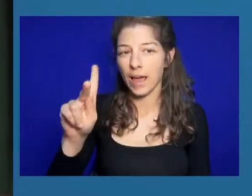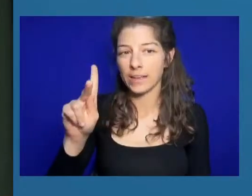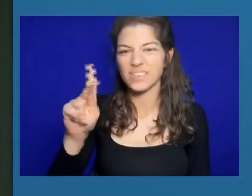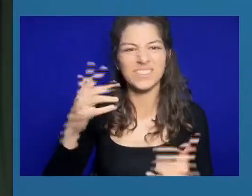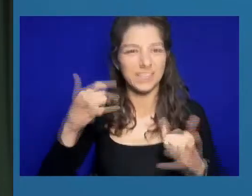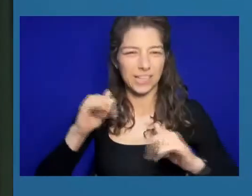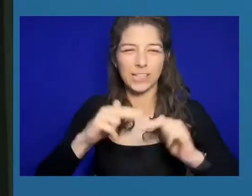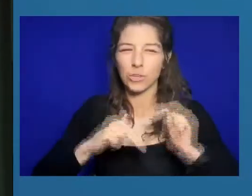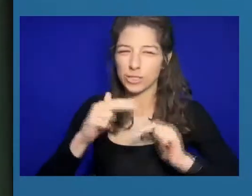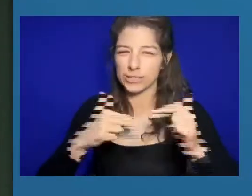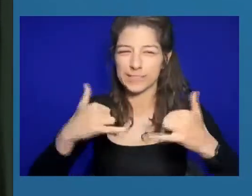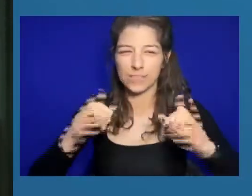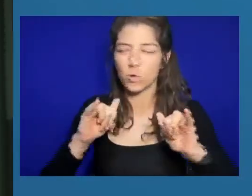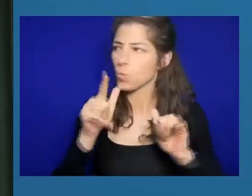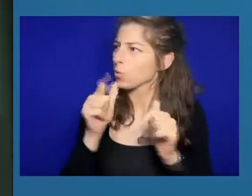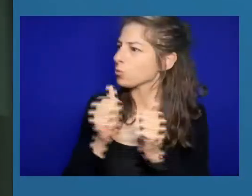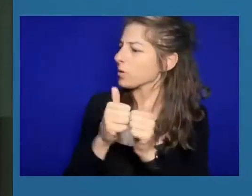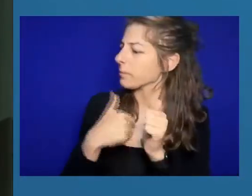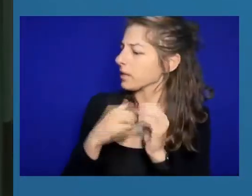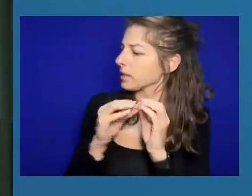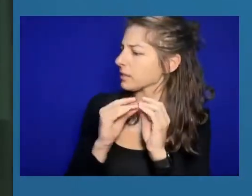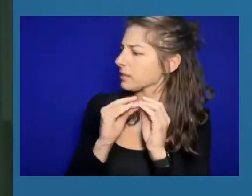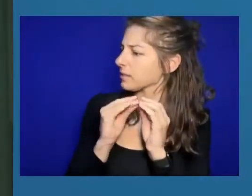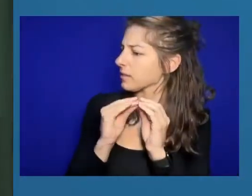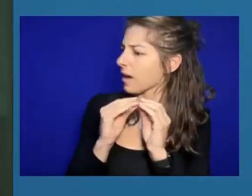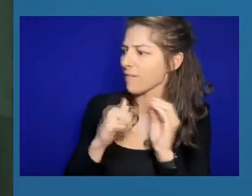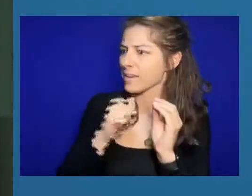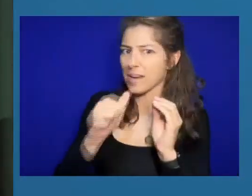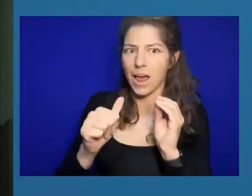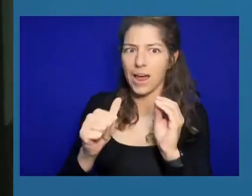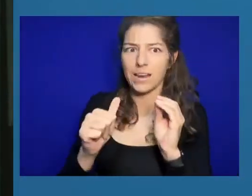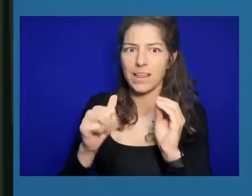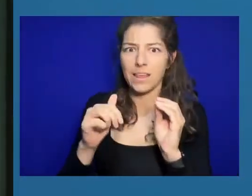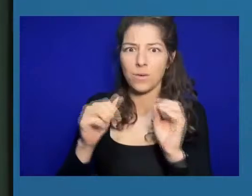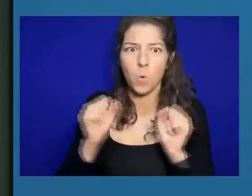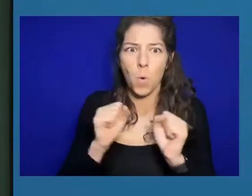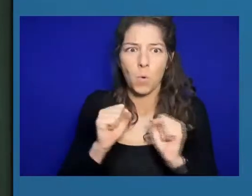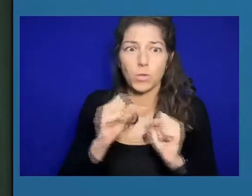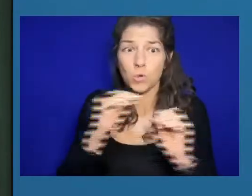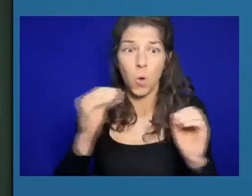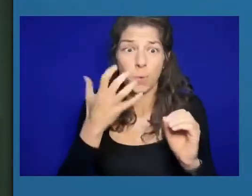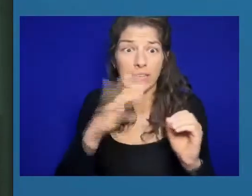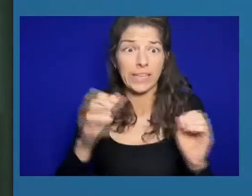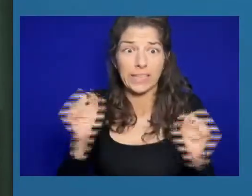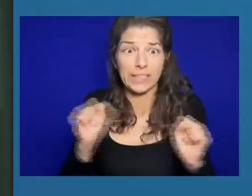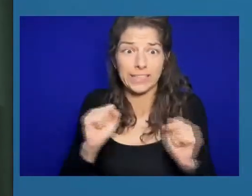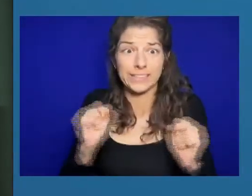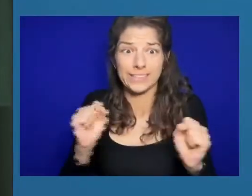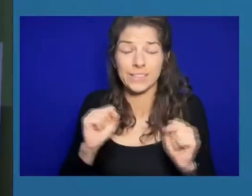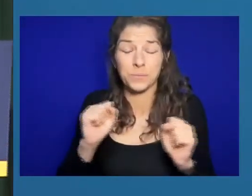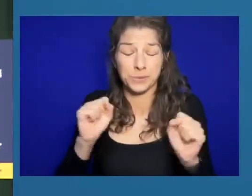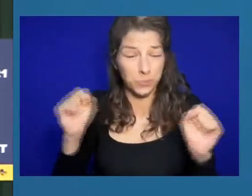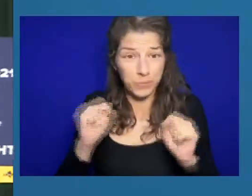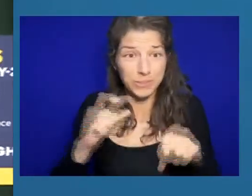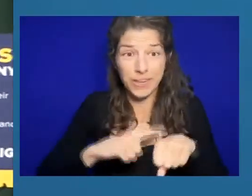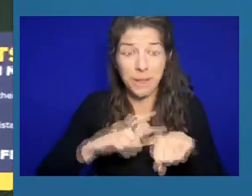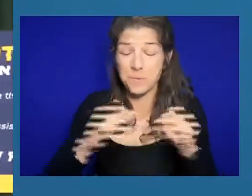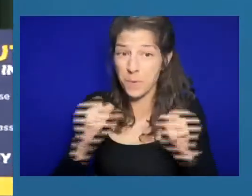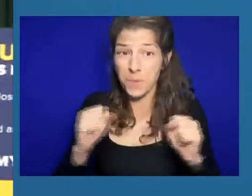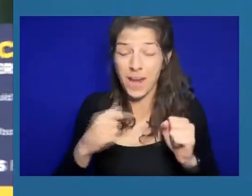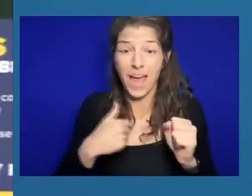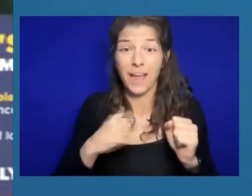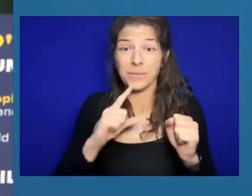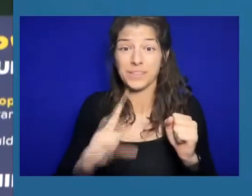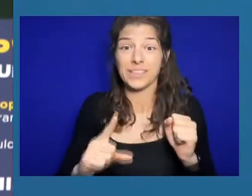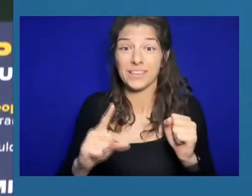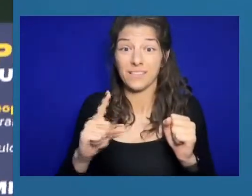Who was with me on that day? I've not warmed up since then. There was no heat in the building. It was the winter time, and I literally, were you